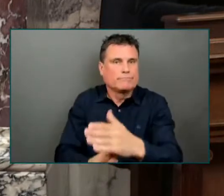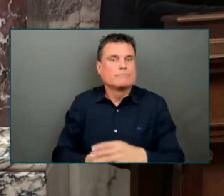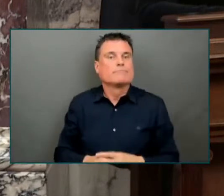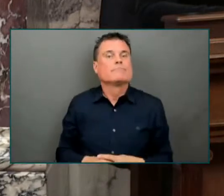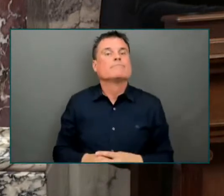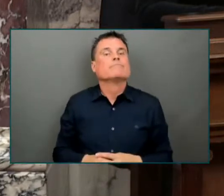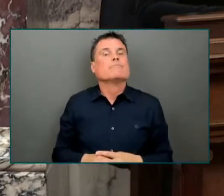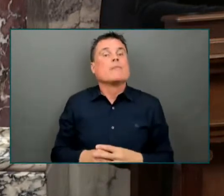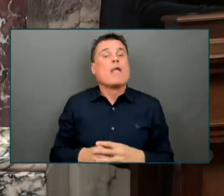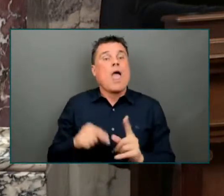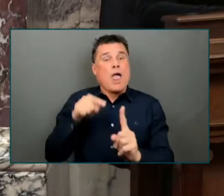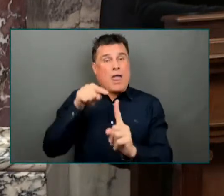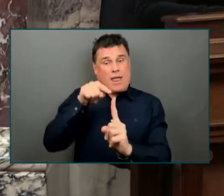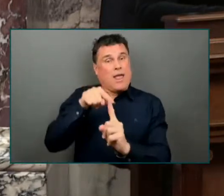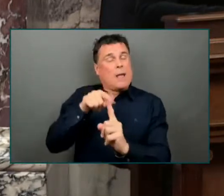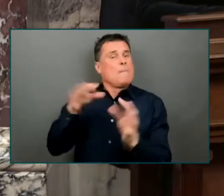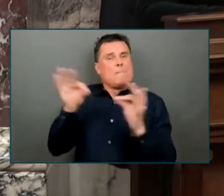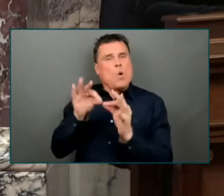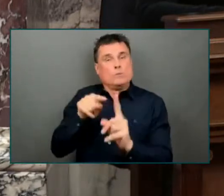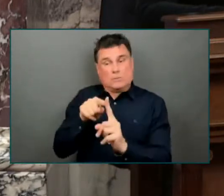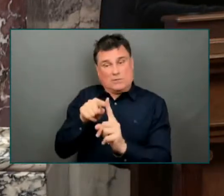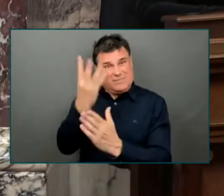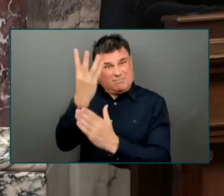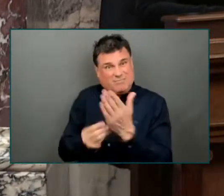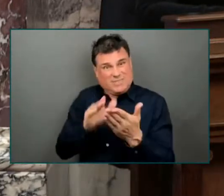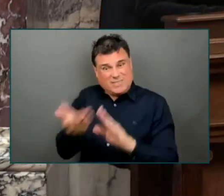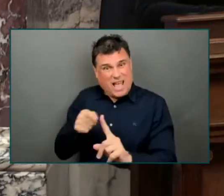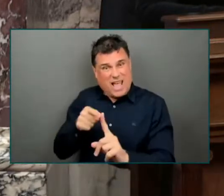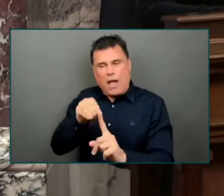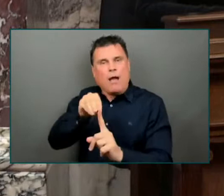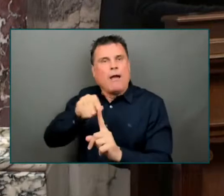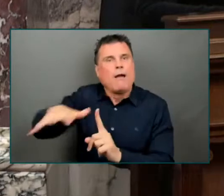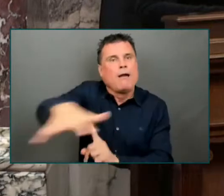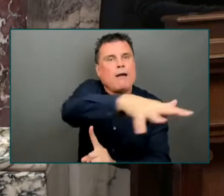We are taking action to help end the tragedy playing out in communities around